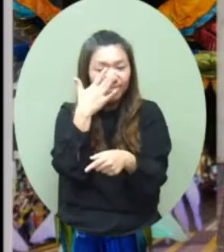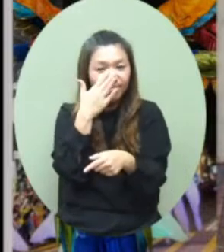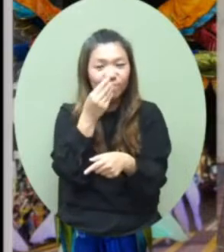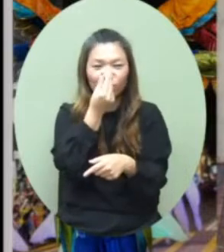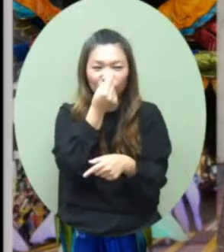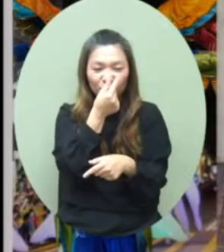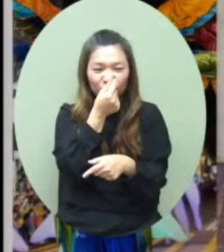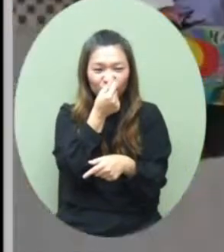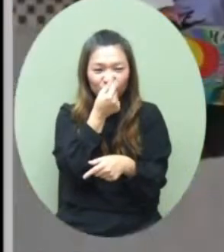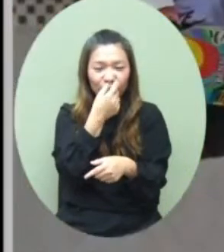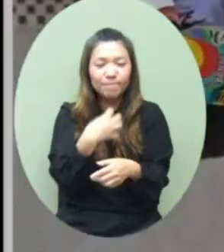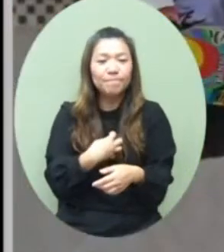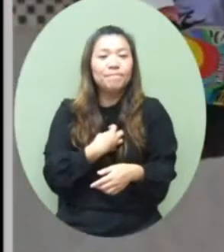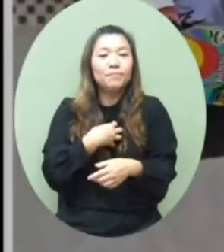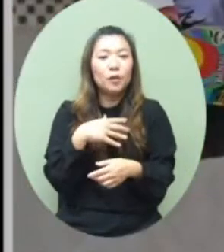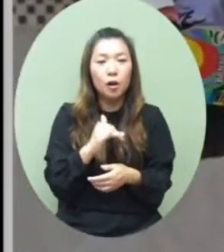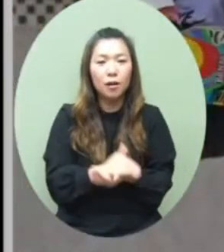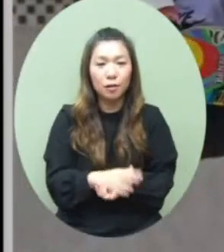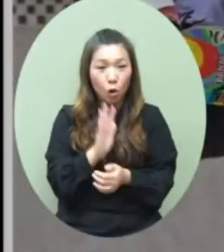They will bring you